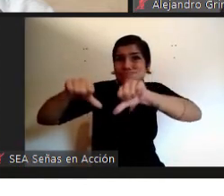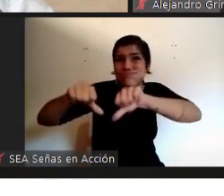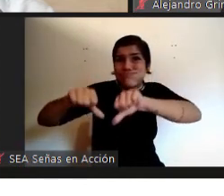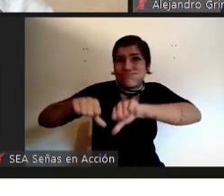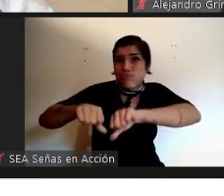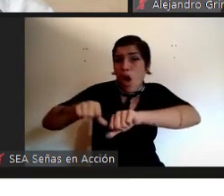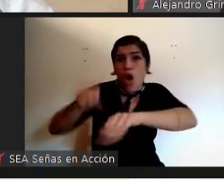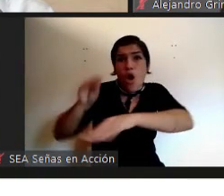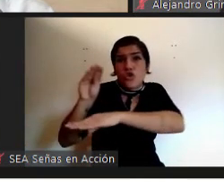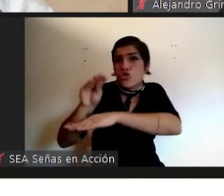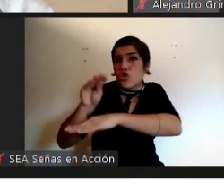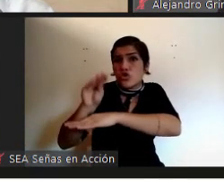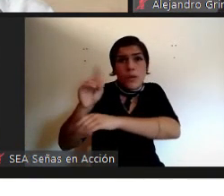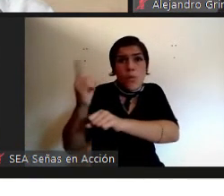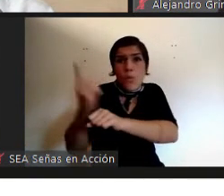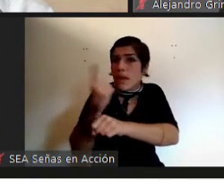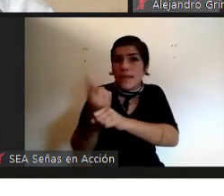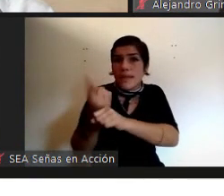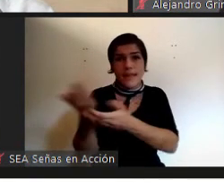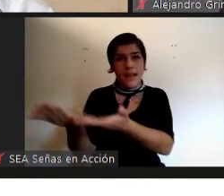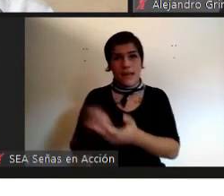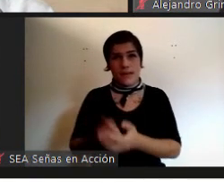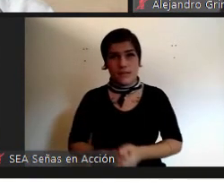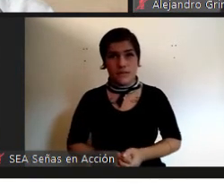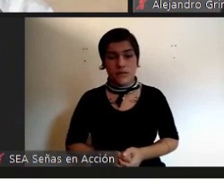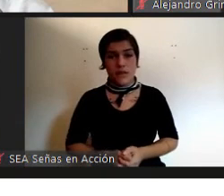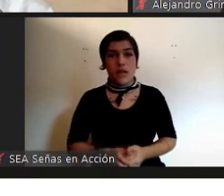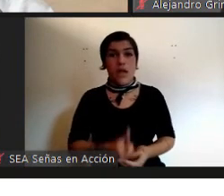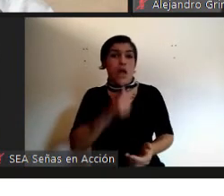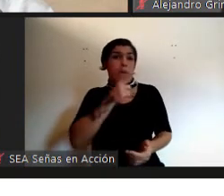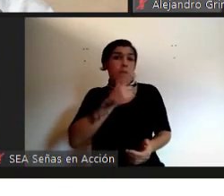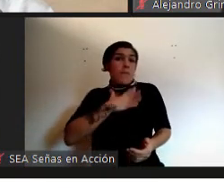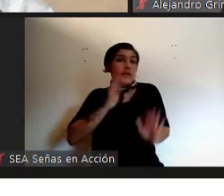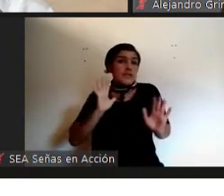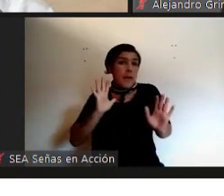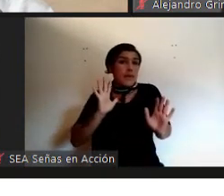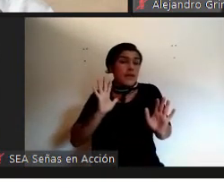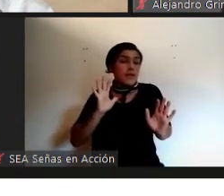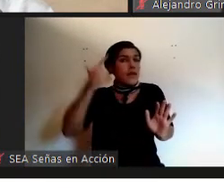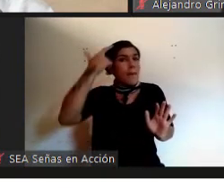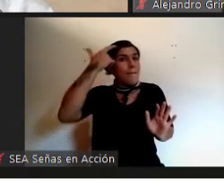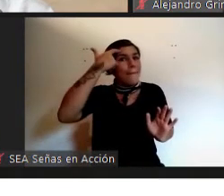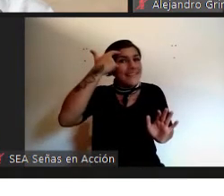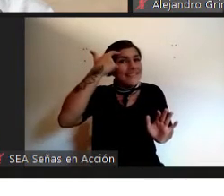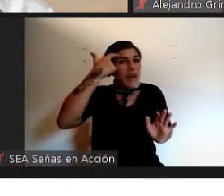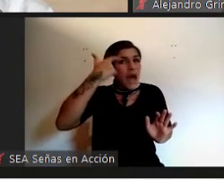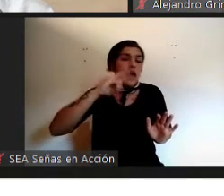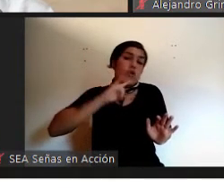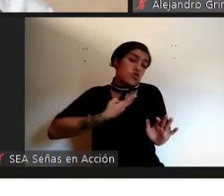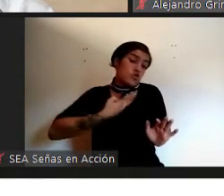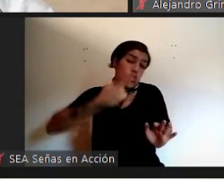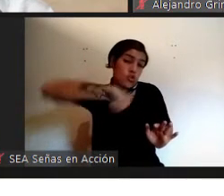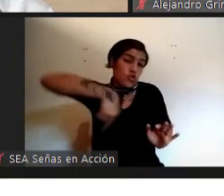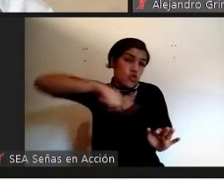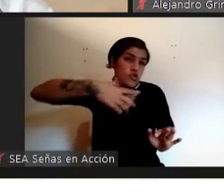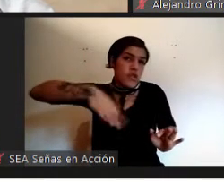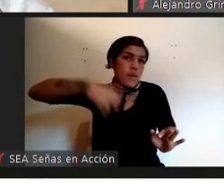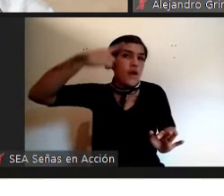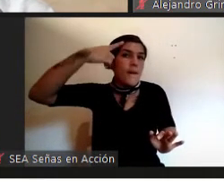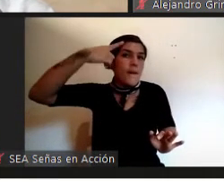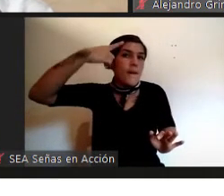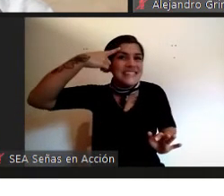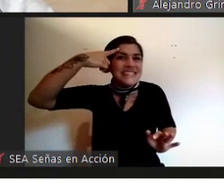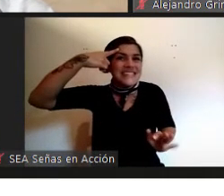to underpin an operative culture or an operative situation. So to what an extent do we manage to